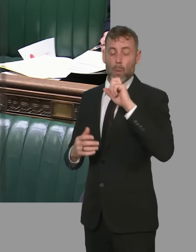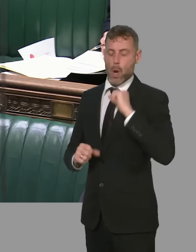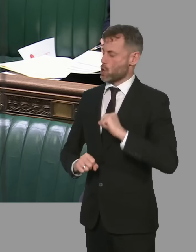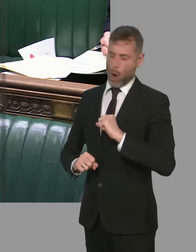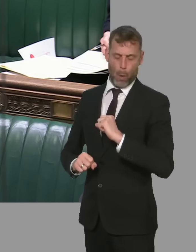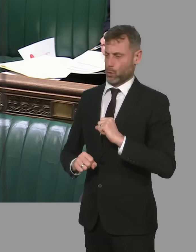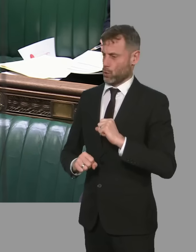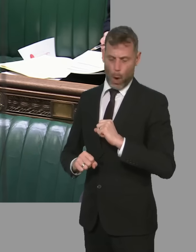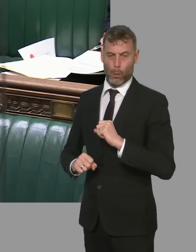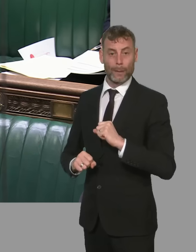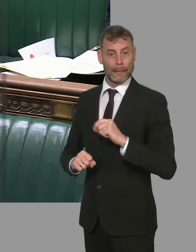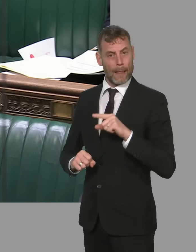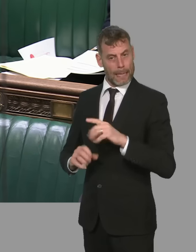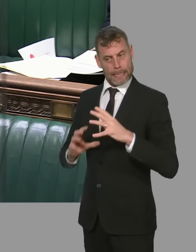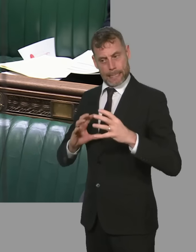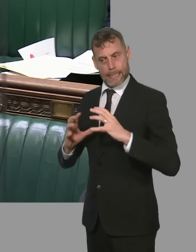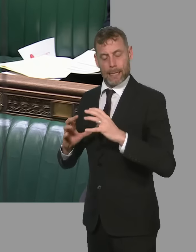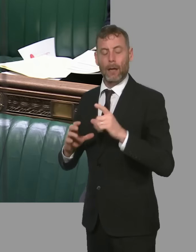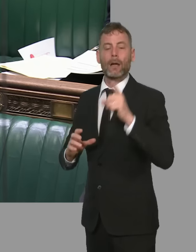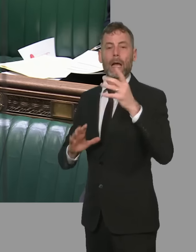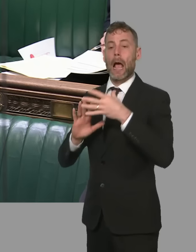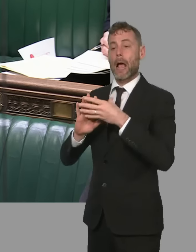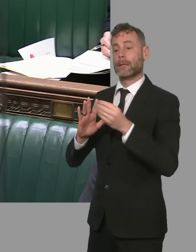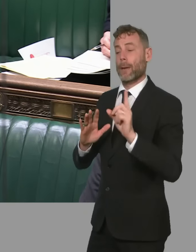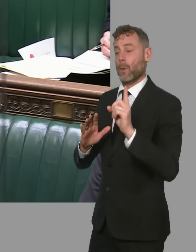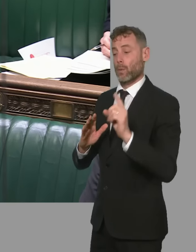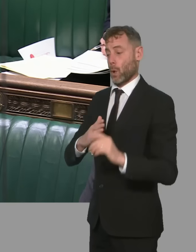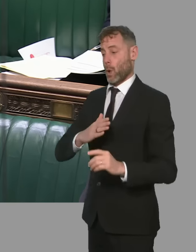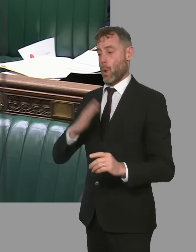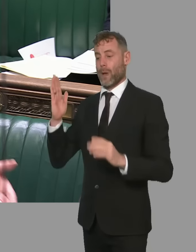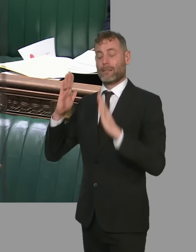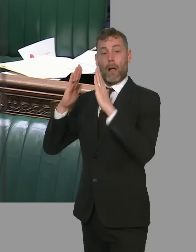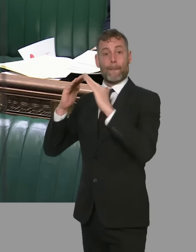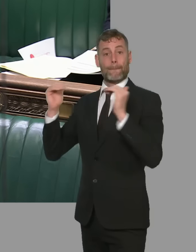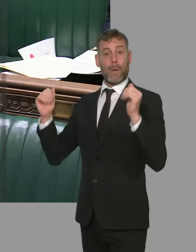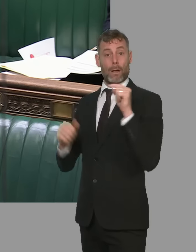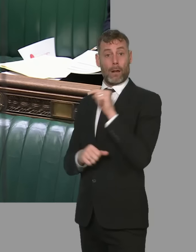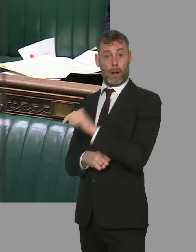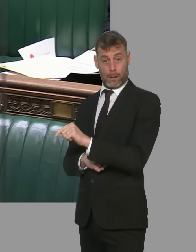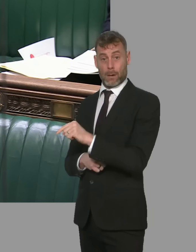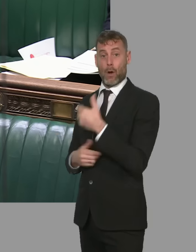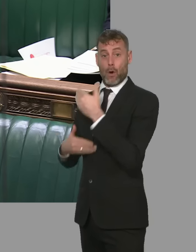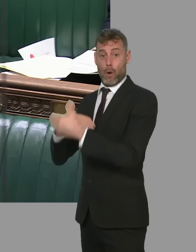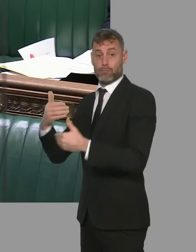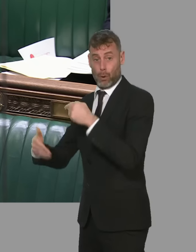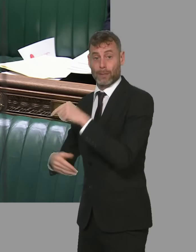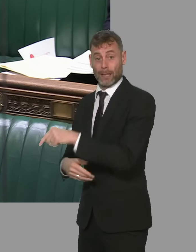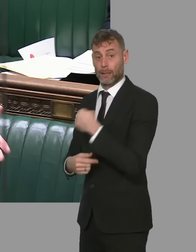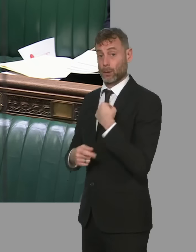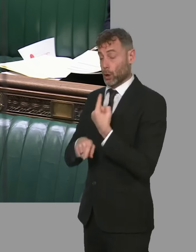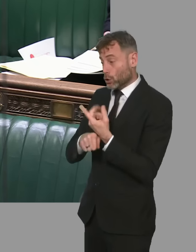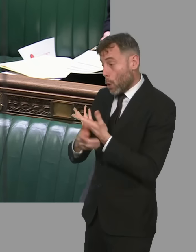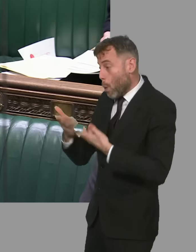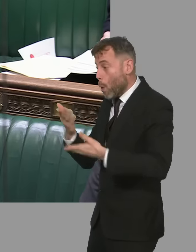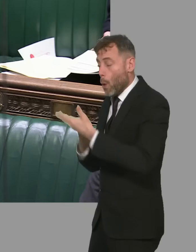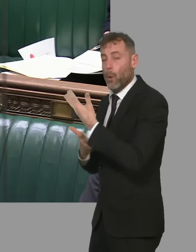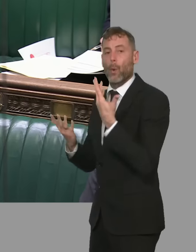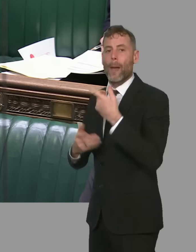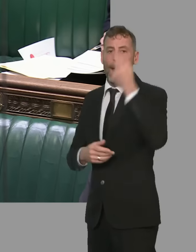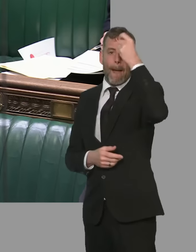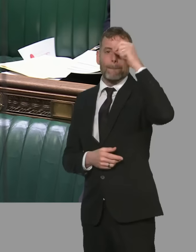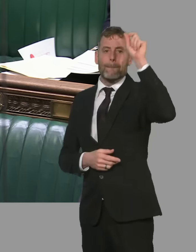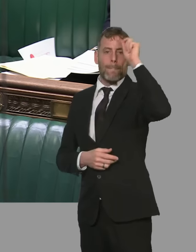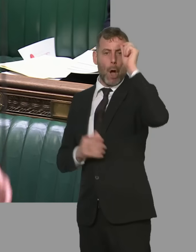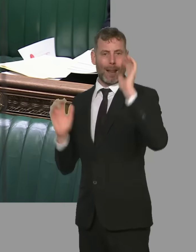at Hillsborough Castle, and the First and Deputy First Minister talked through how Northern Ireland has made this extraordinary progress. One example of how